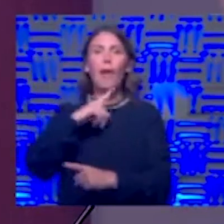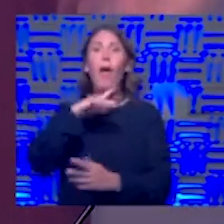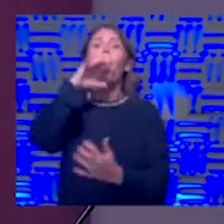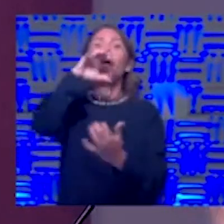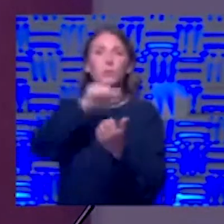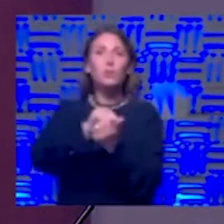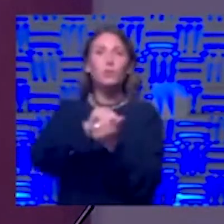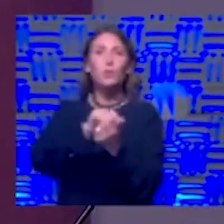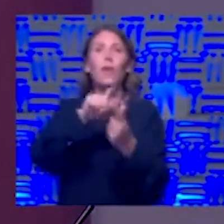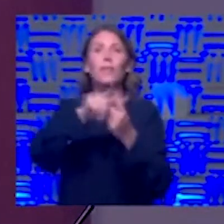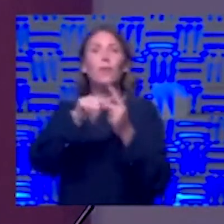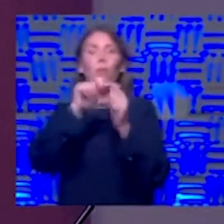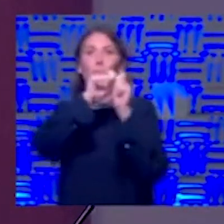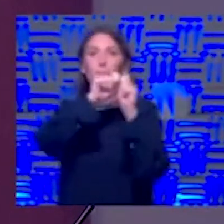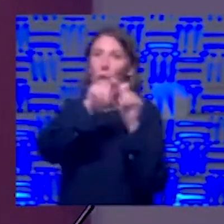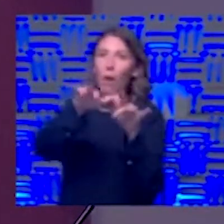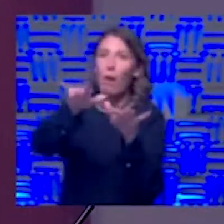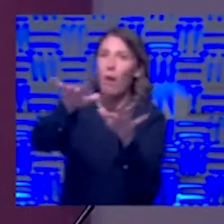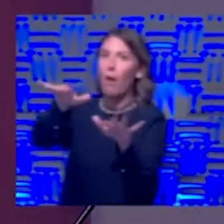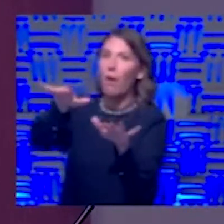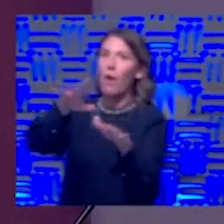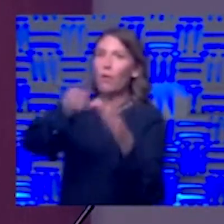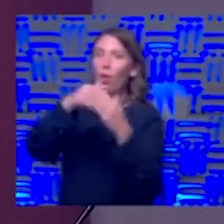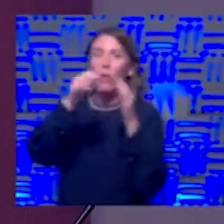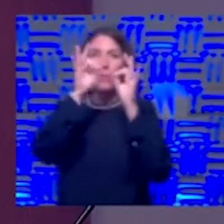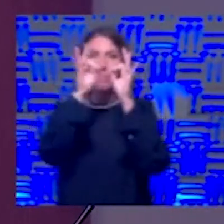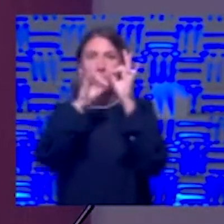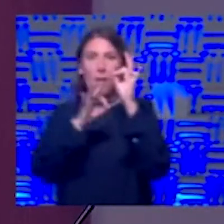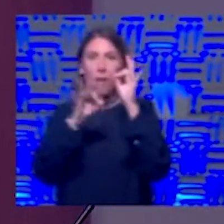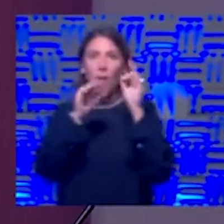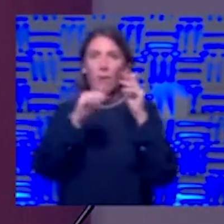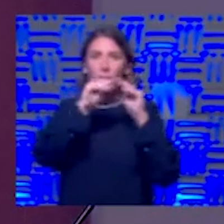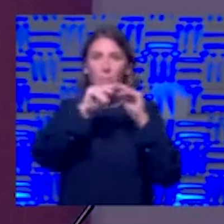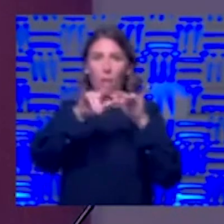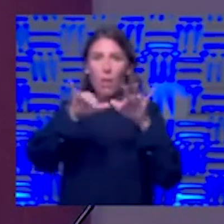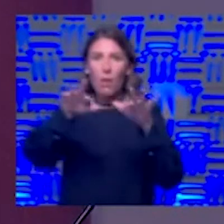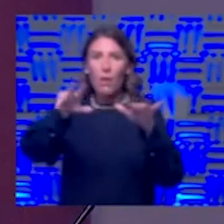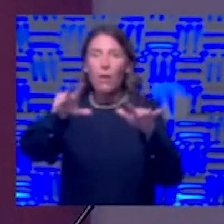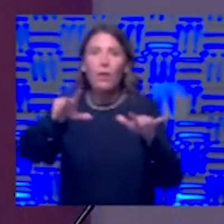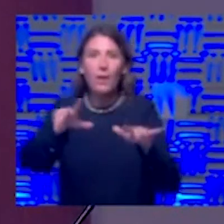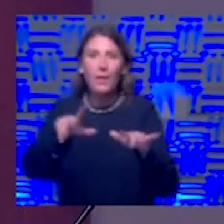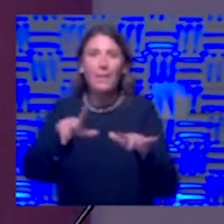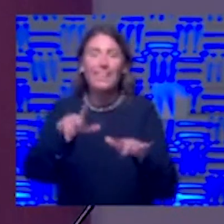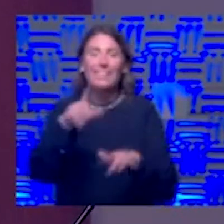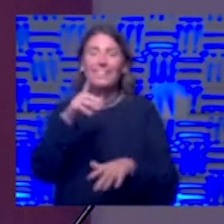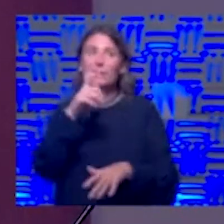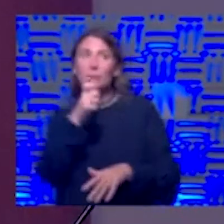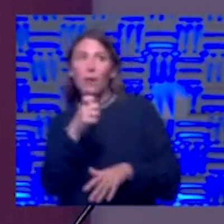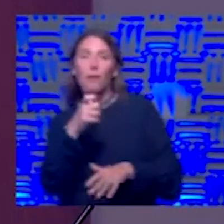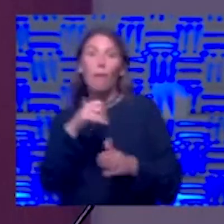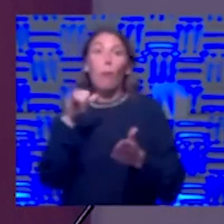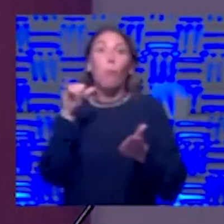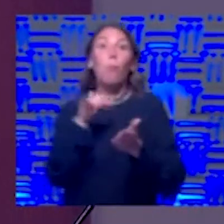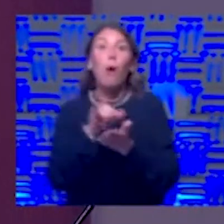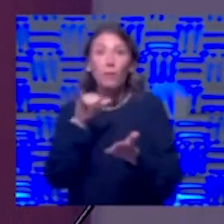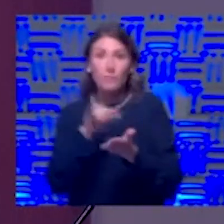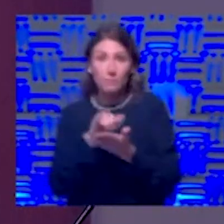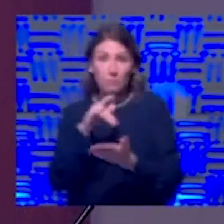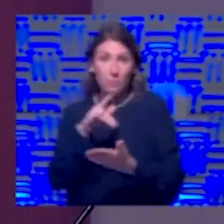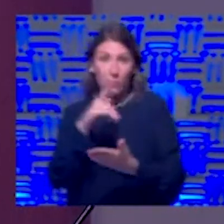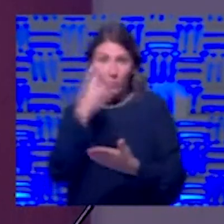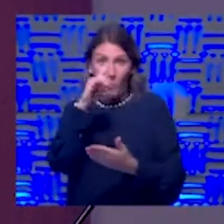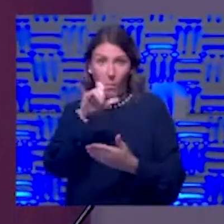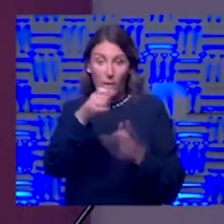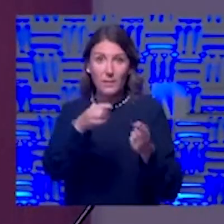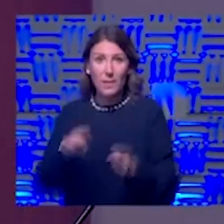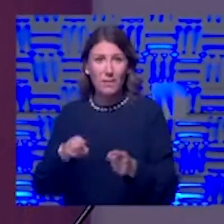that direction instead of out. The droplets could move, and so I think it's impossible to say there's no impact. But if we think if the question is it a bad